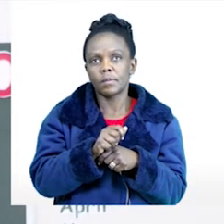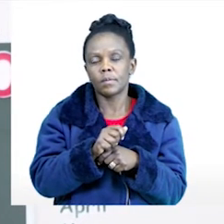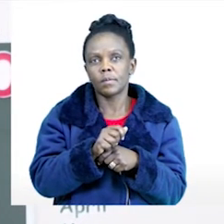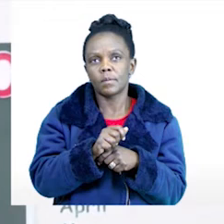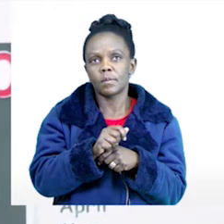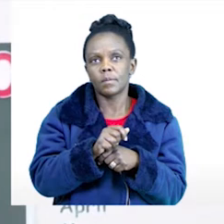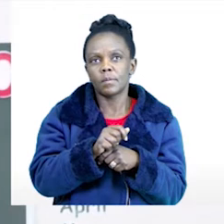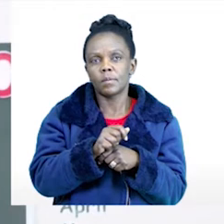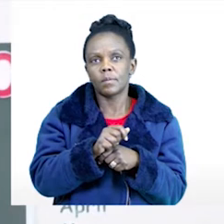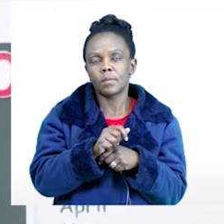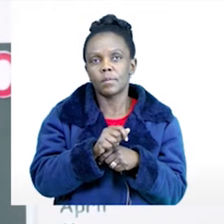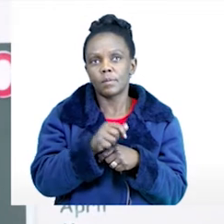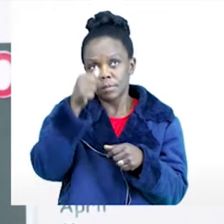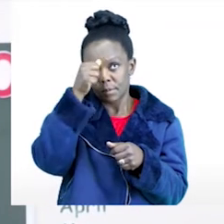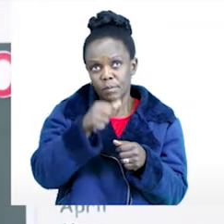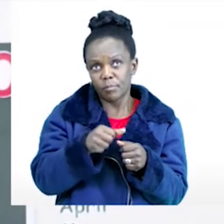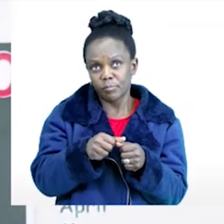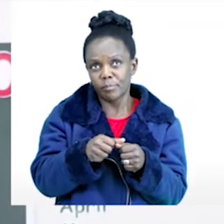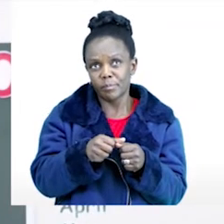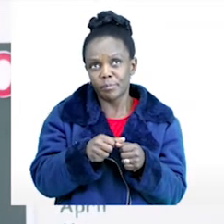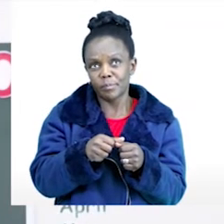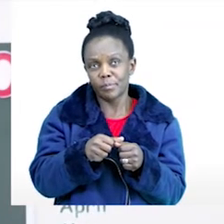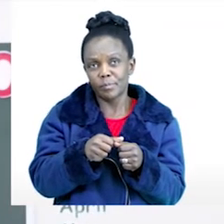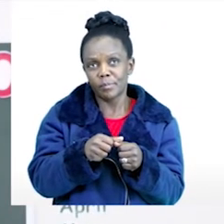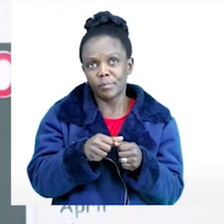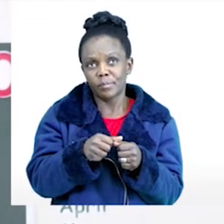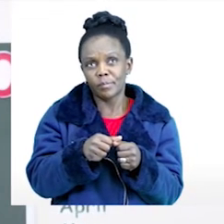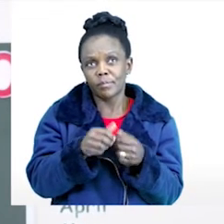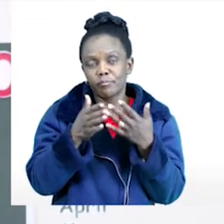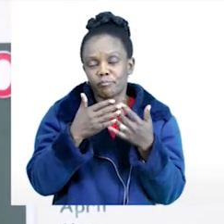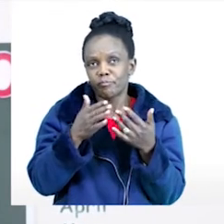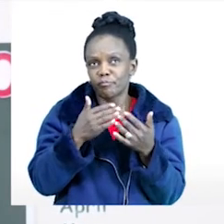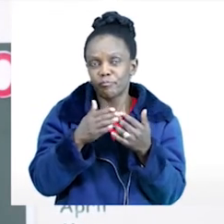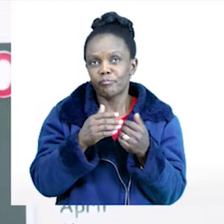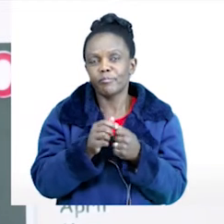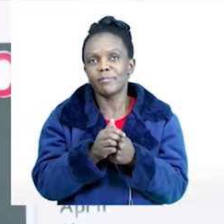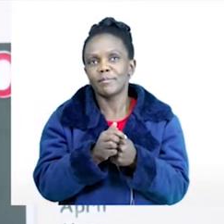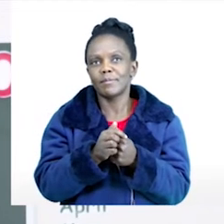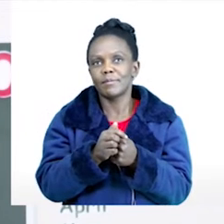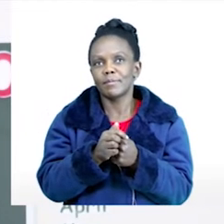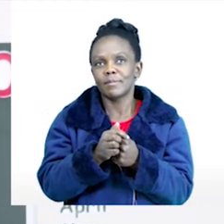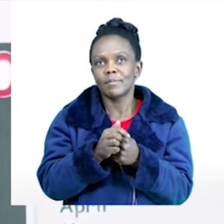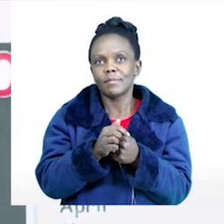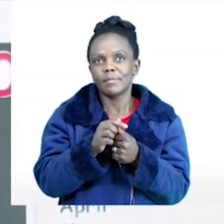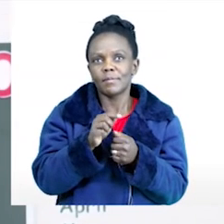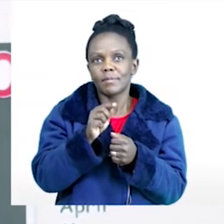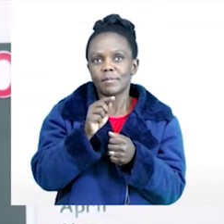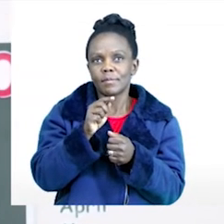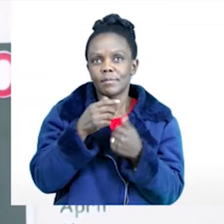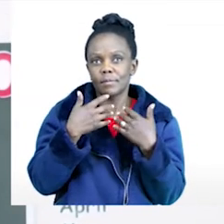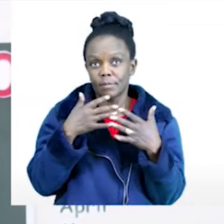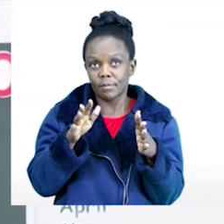board. And remember, when you're doing it, it's very easy for you if you say it. So let's start here.